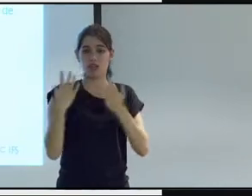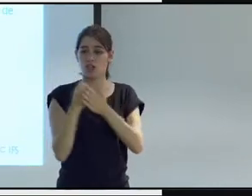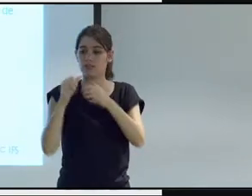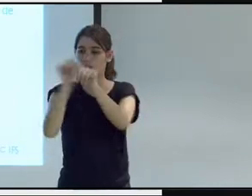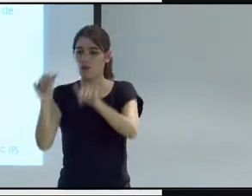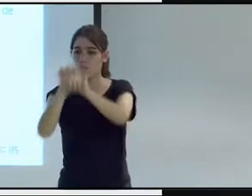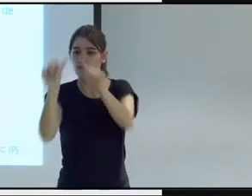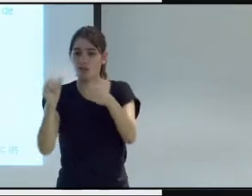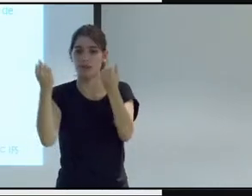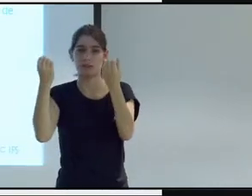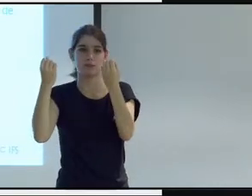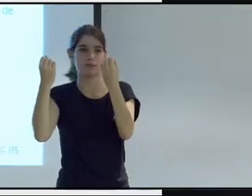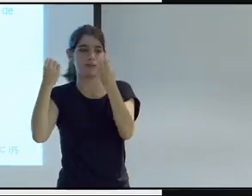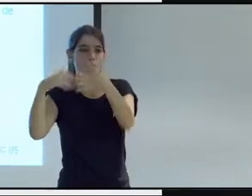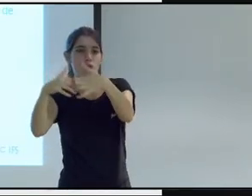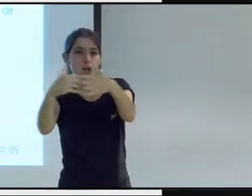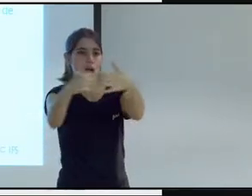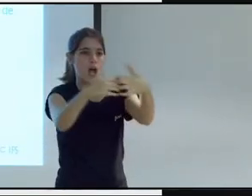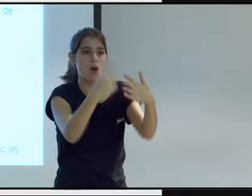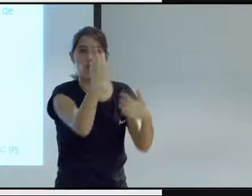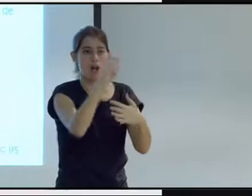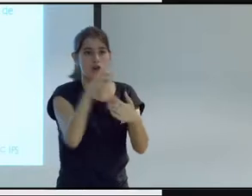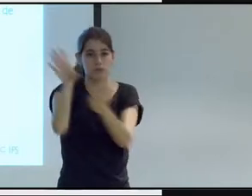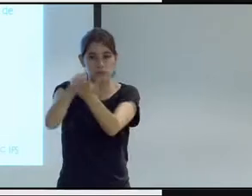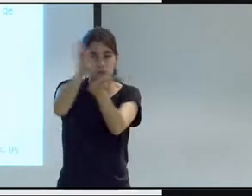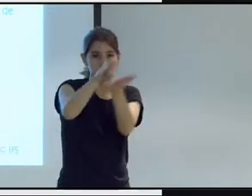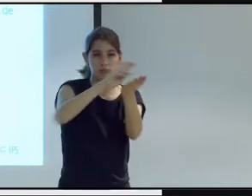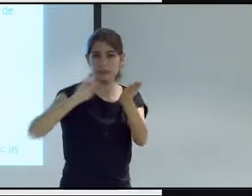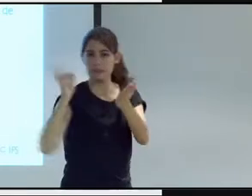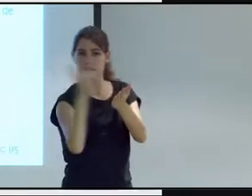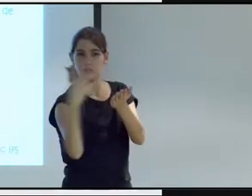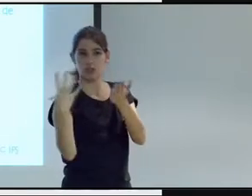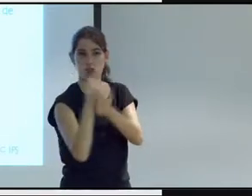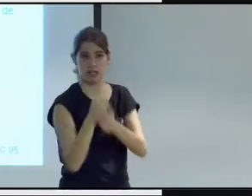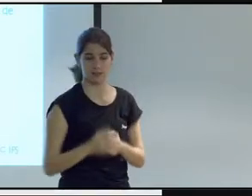many alternatives, not just one. This is a discourse